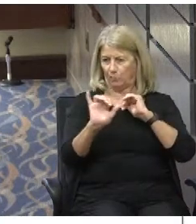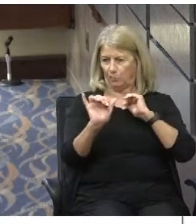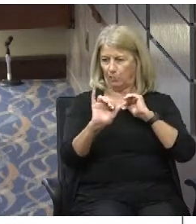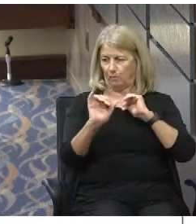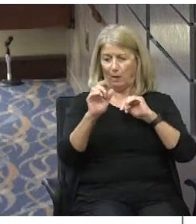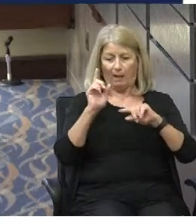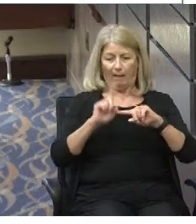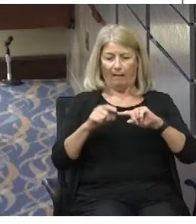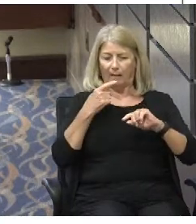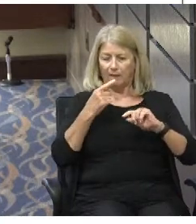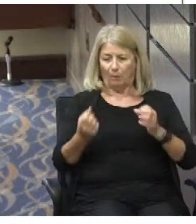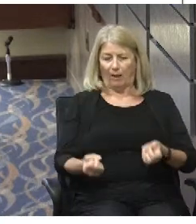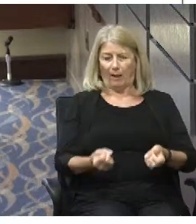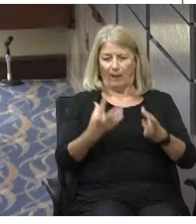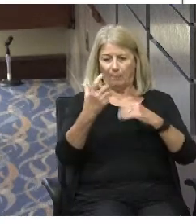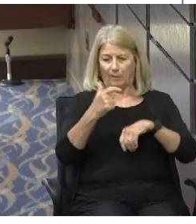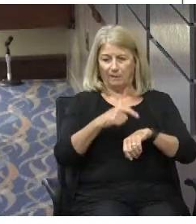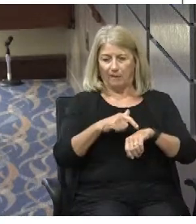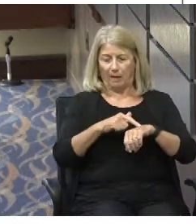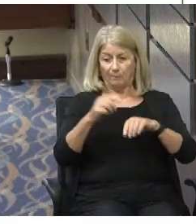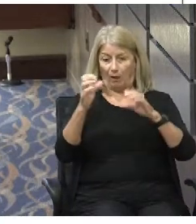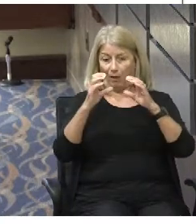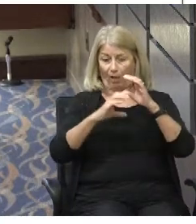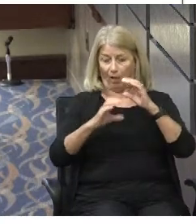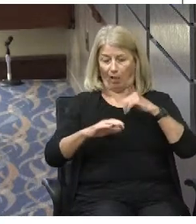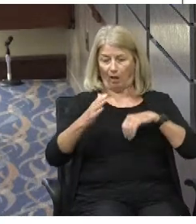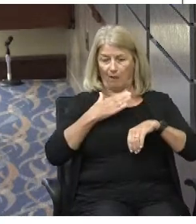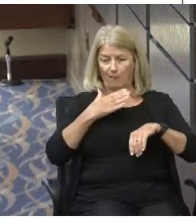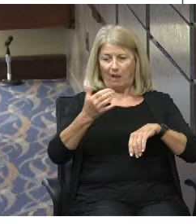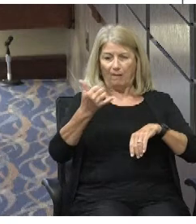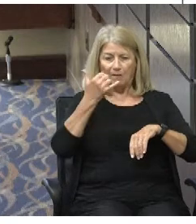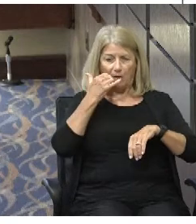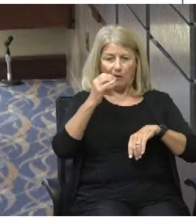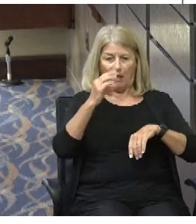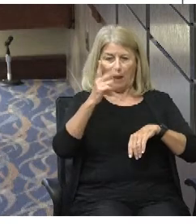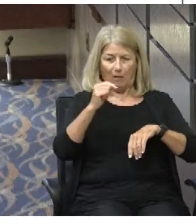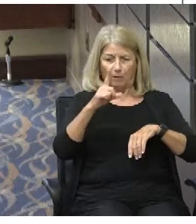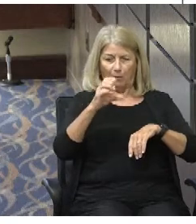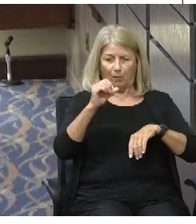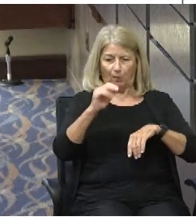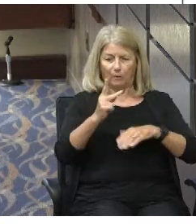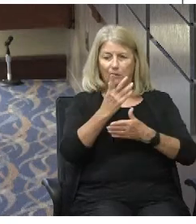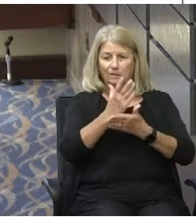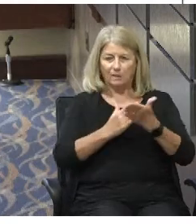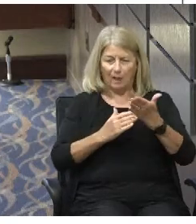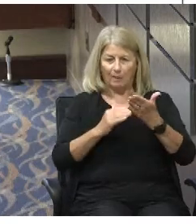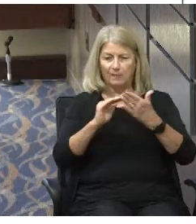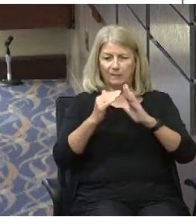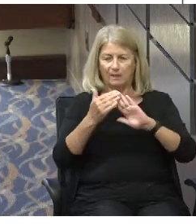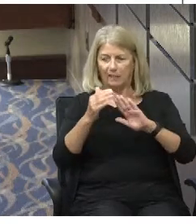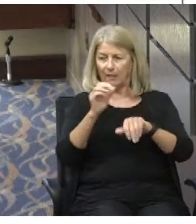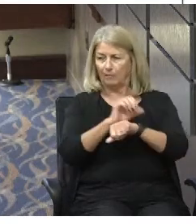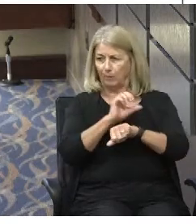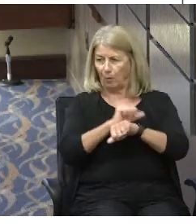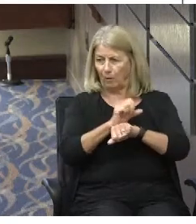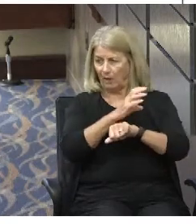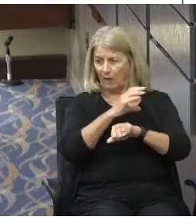how many times I've looked up on my own Outlook some city employee's email address and then given it to a resident.